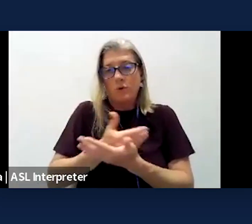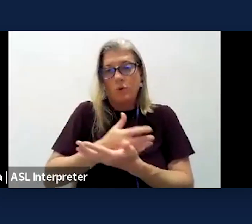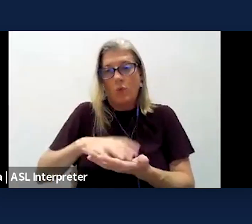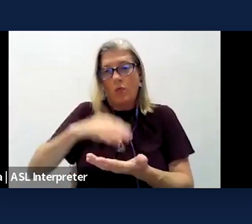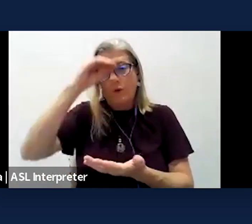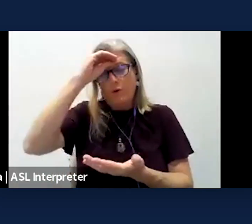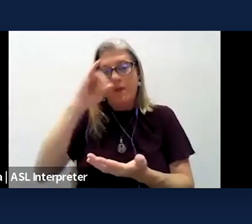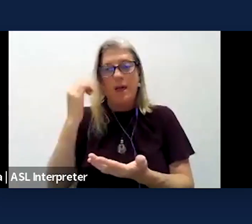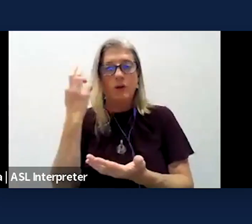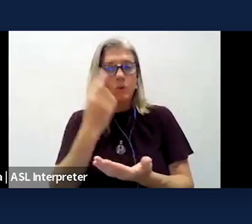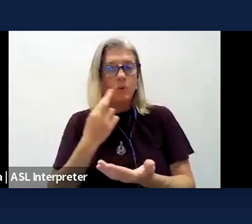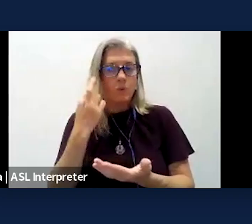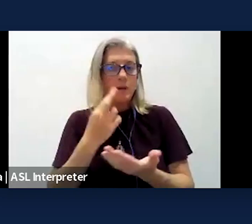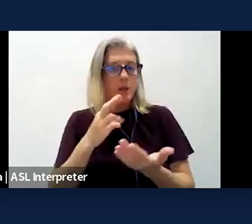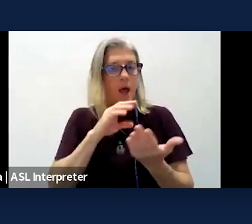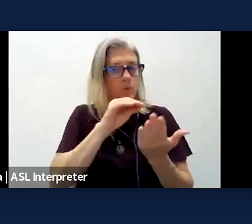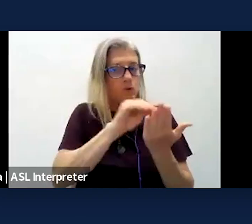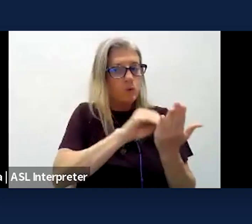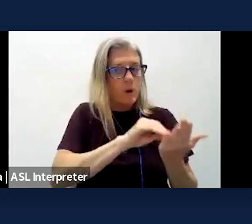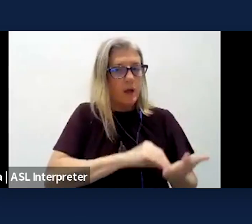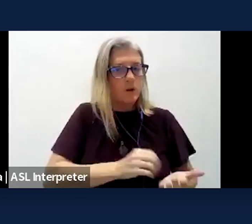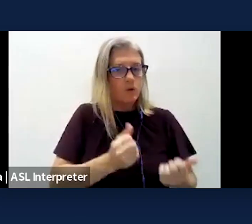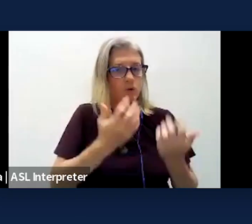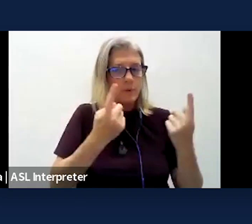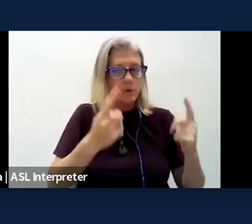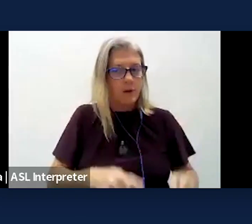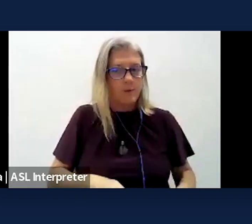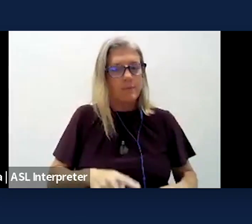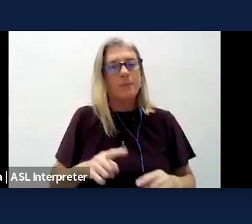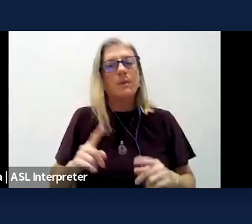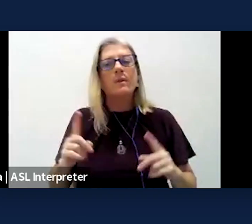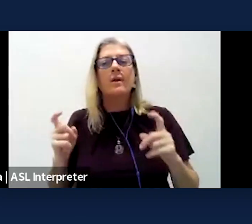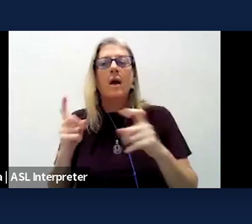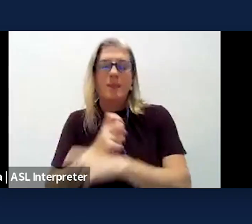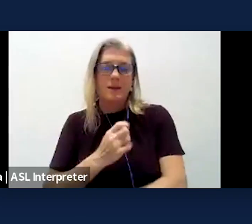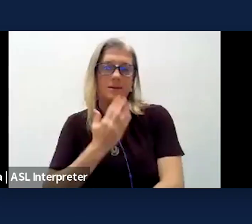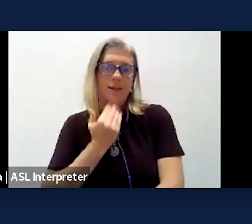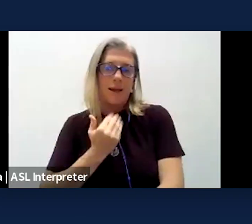I'm tracking so much of this, what's going on, plus the complication of diabetes.